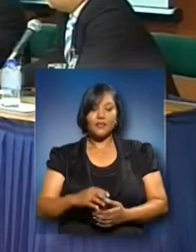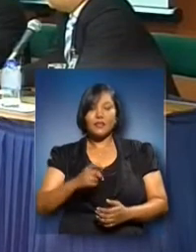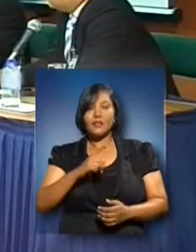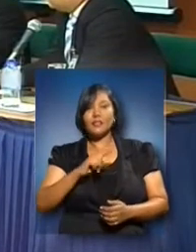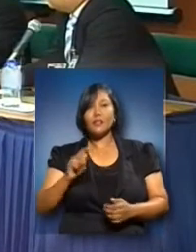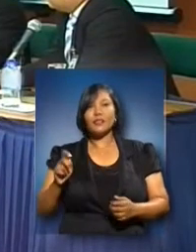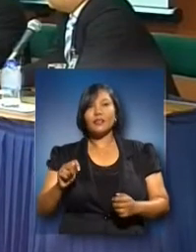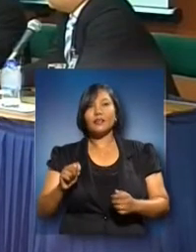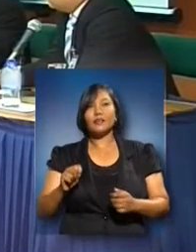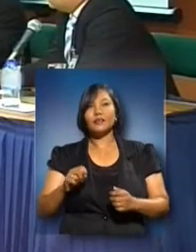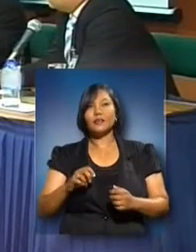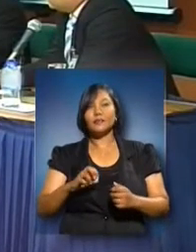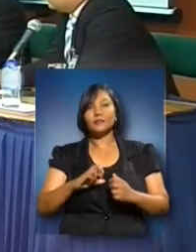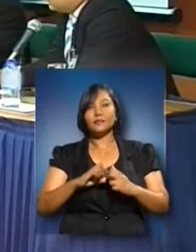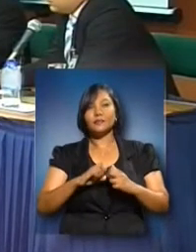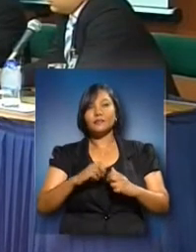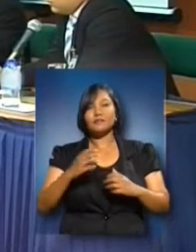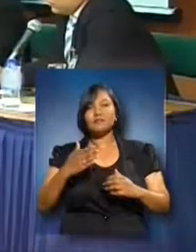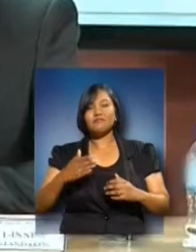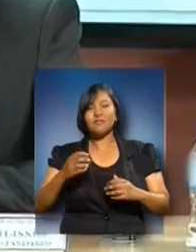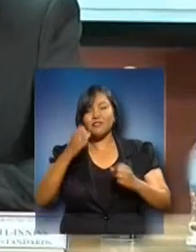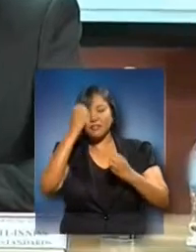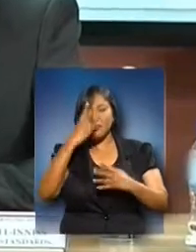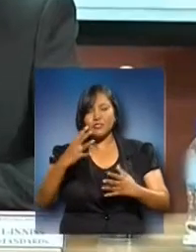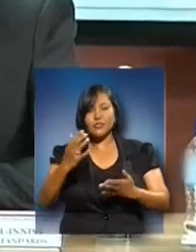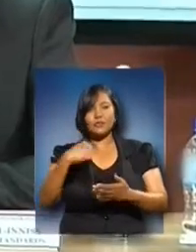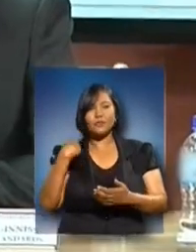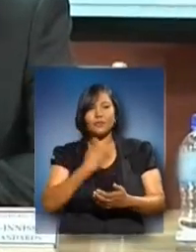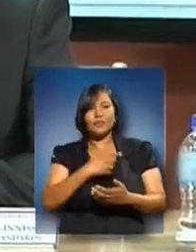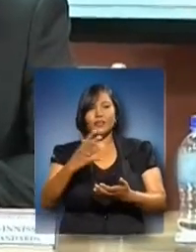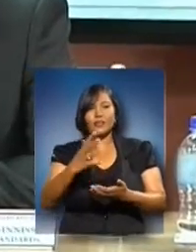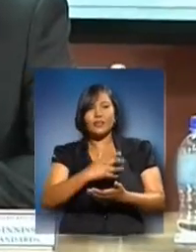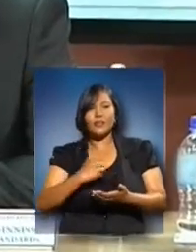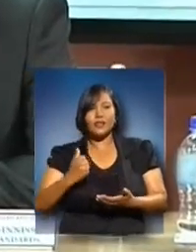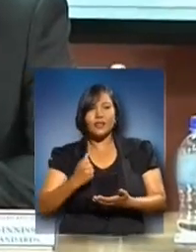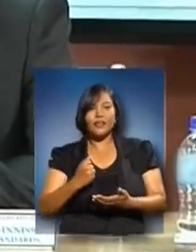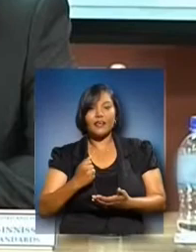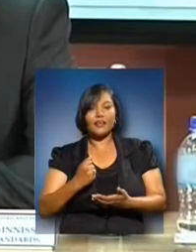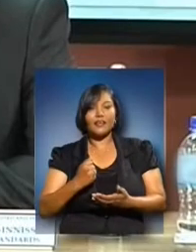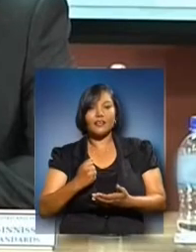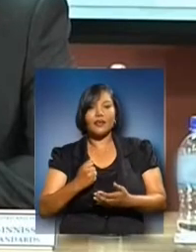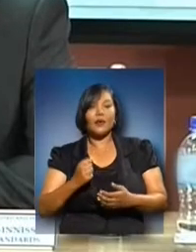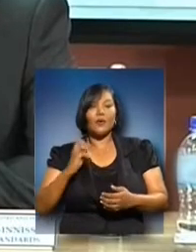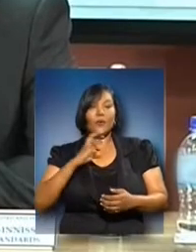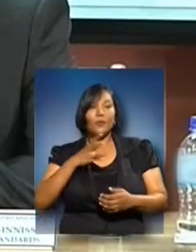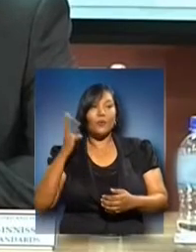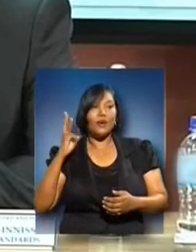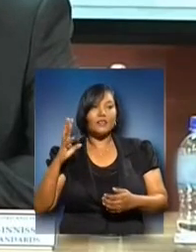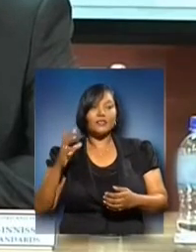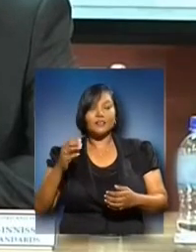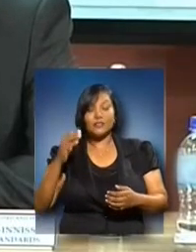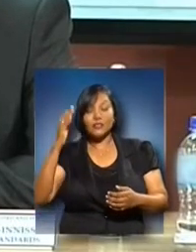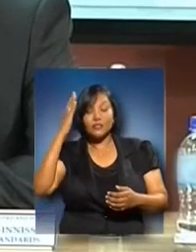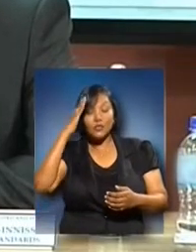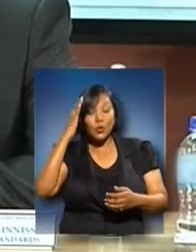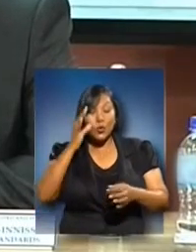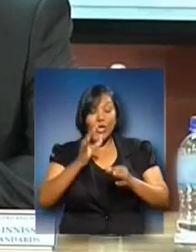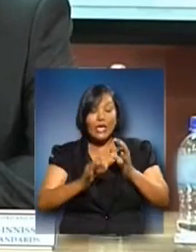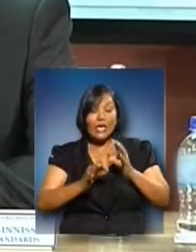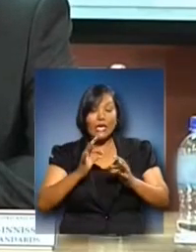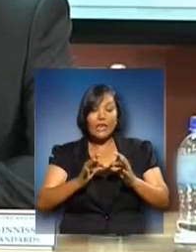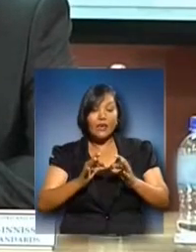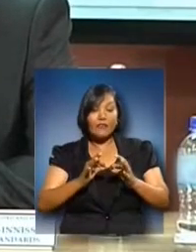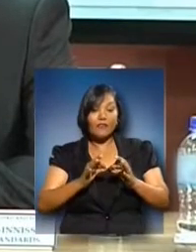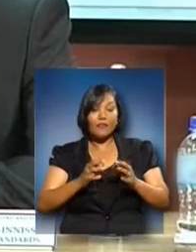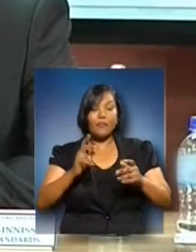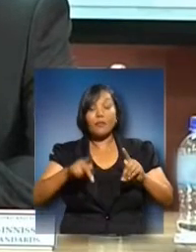The issue of the survey that was done was simply to gauge if there was a demand for